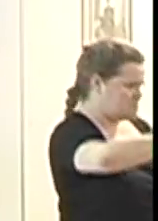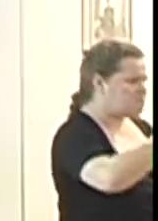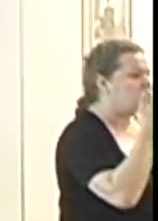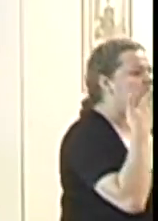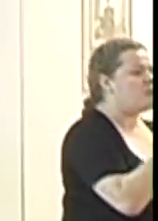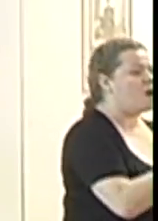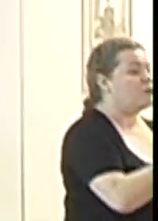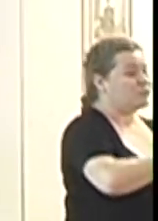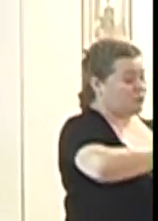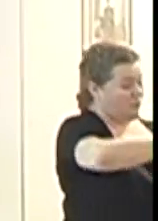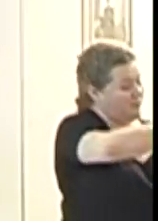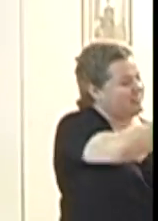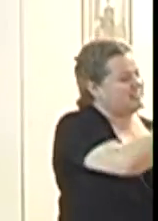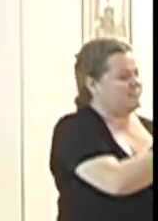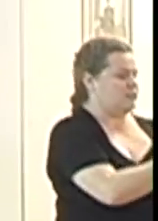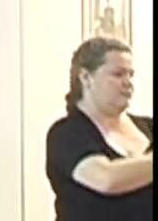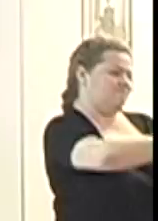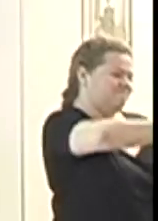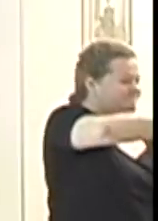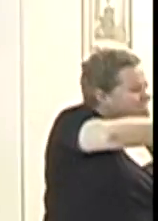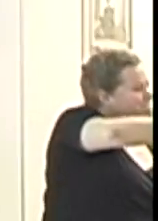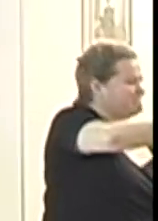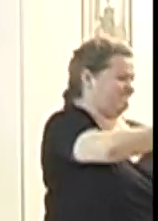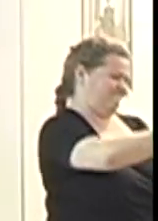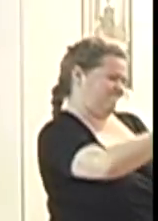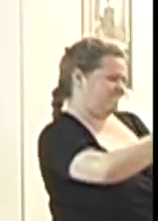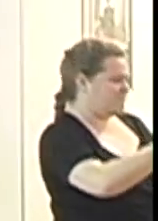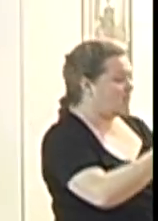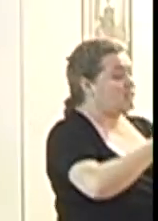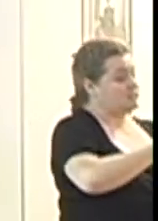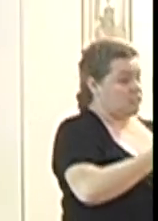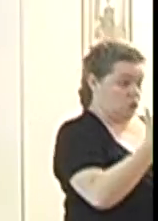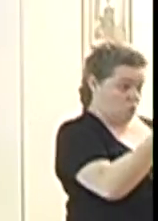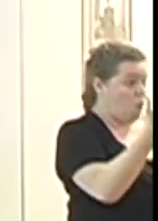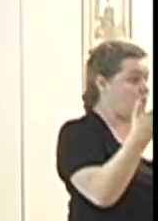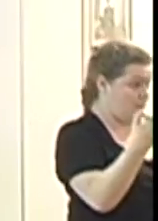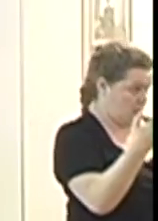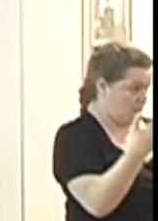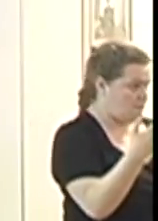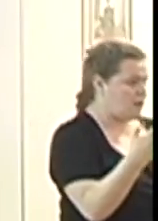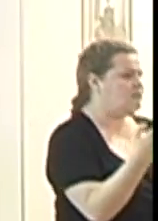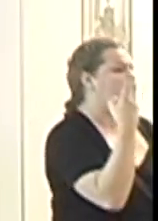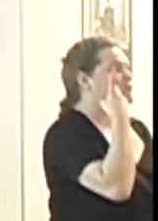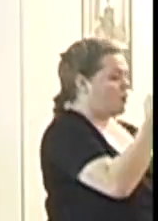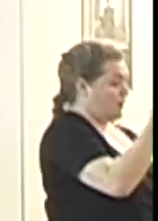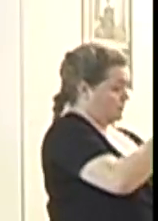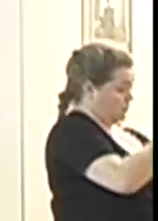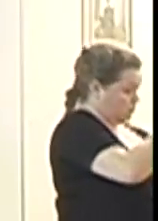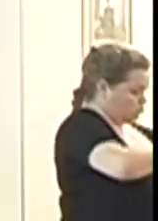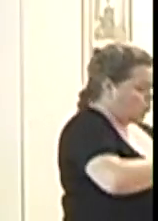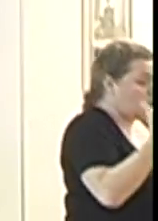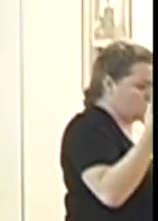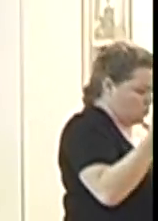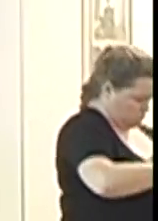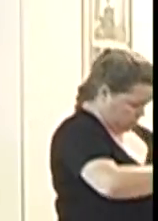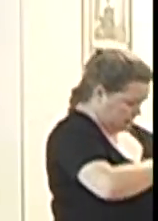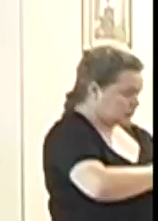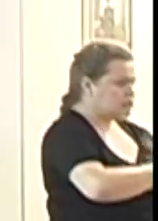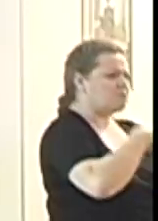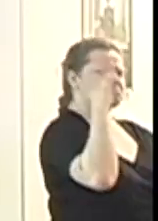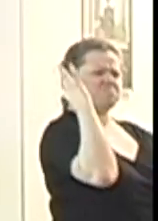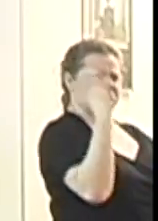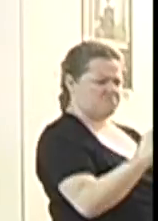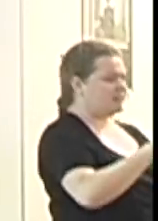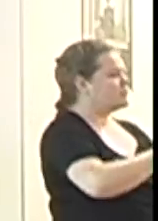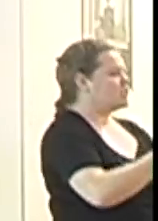successful on handshake. So when we look across these 3 parameters, we see that one, place of articulation, seems to be acquired very